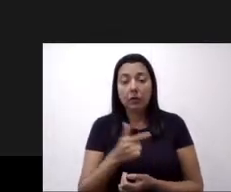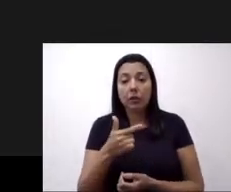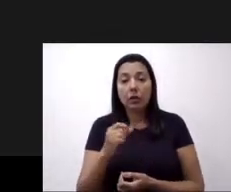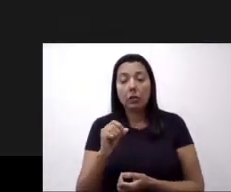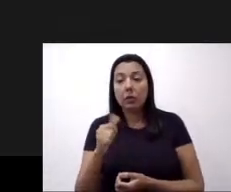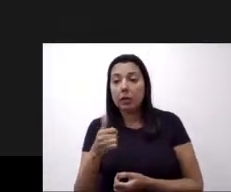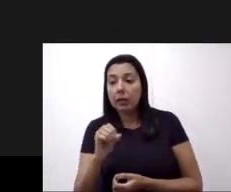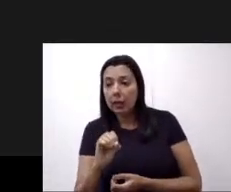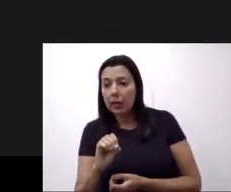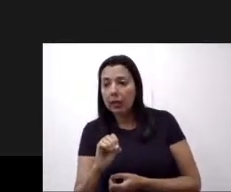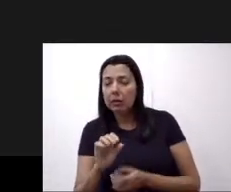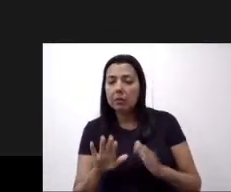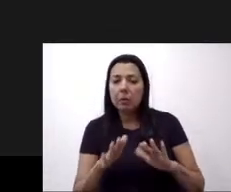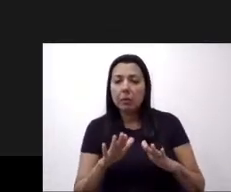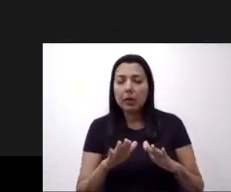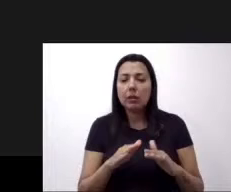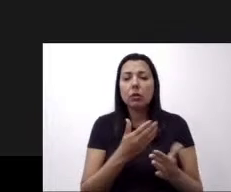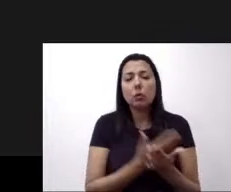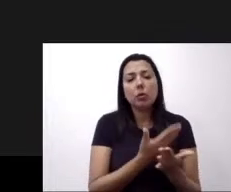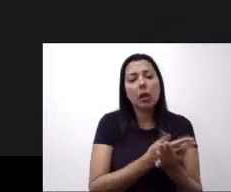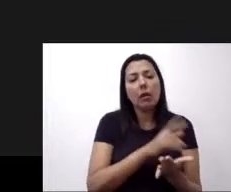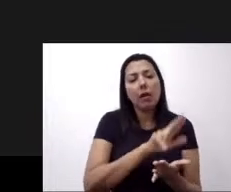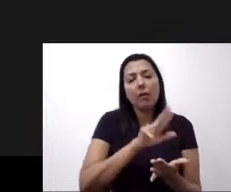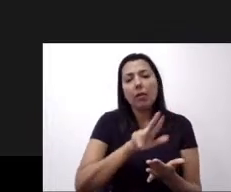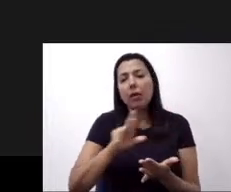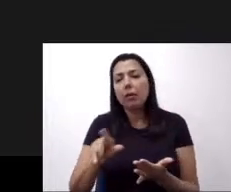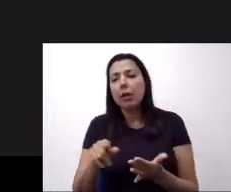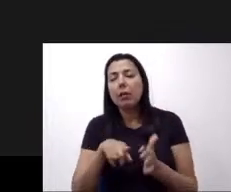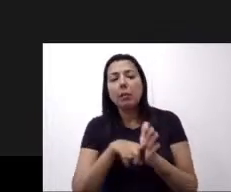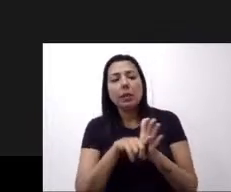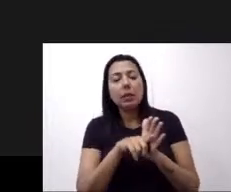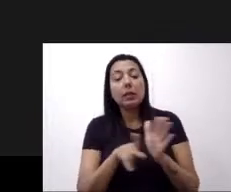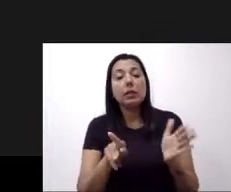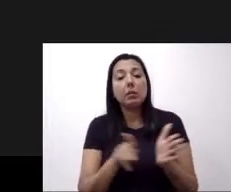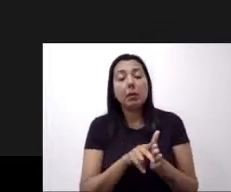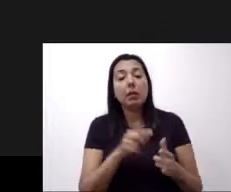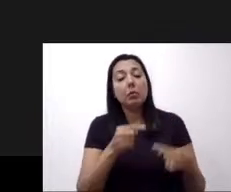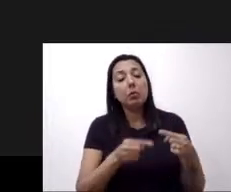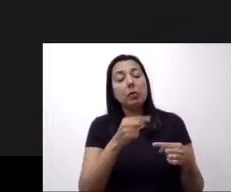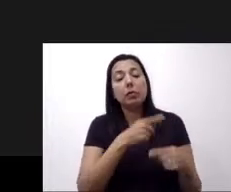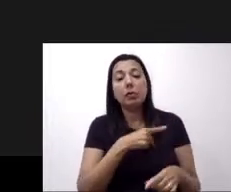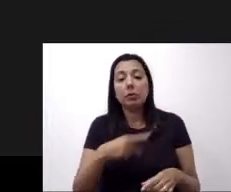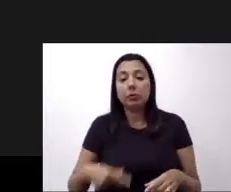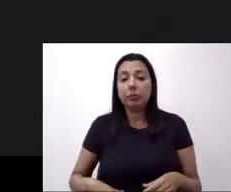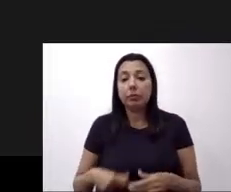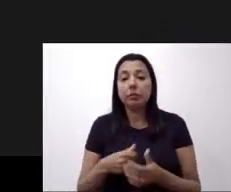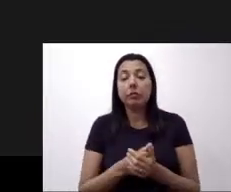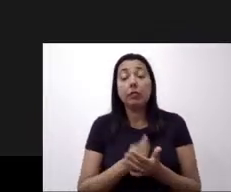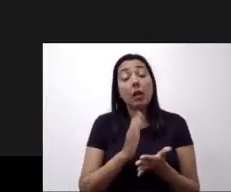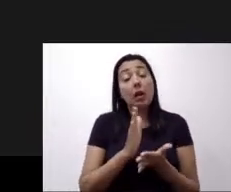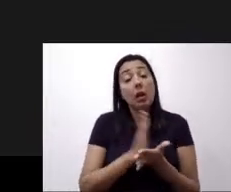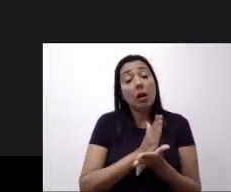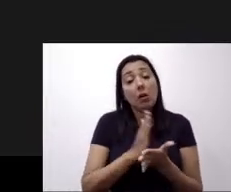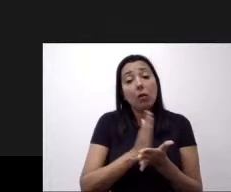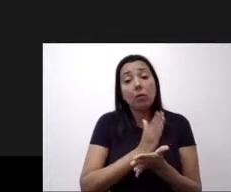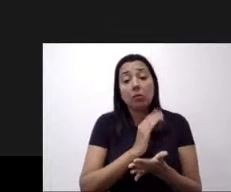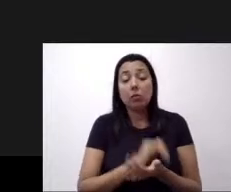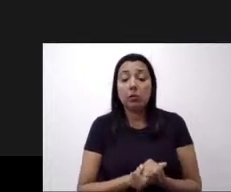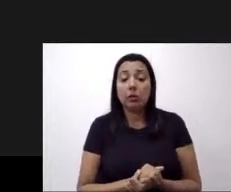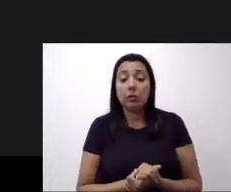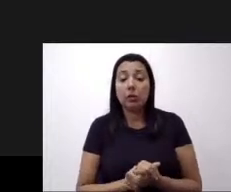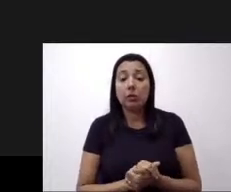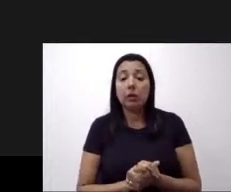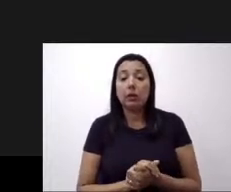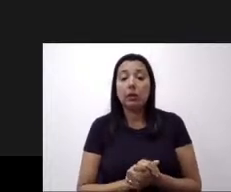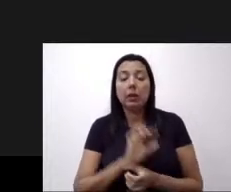conducted their research in gender and public policies. Some researchers have also specialized in this research